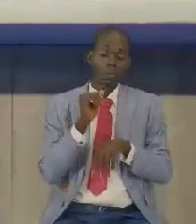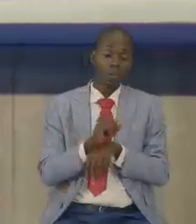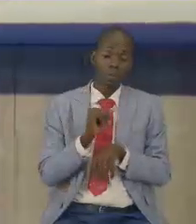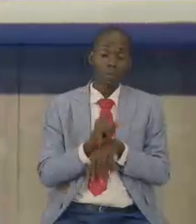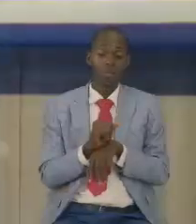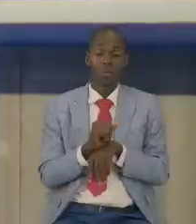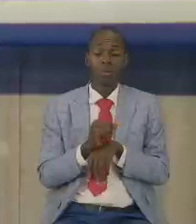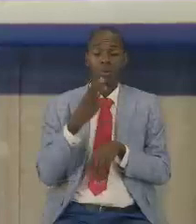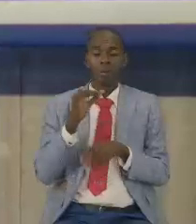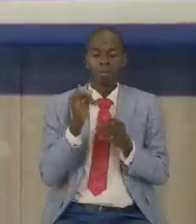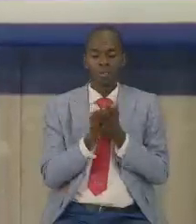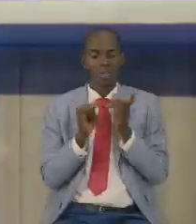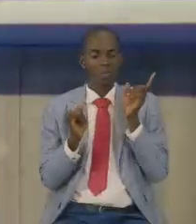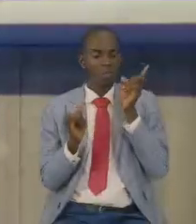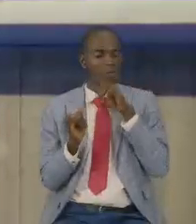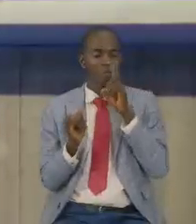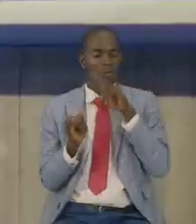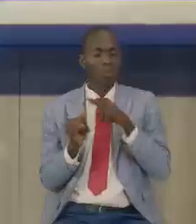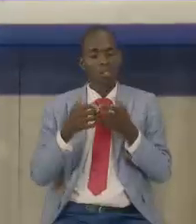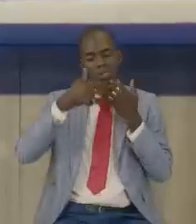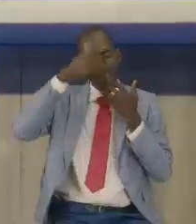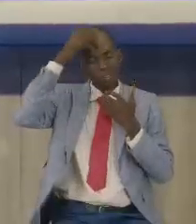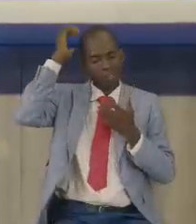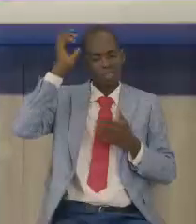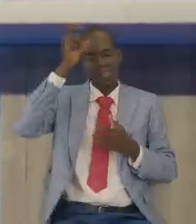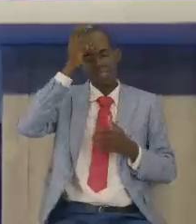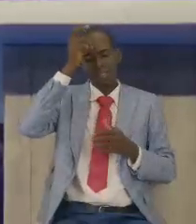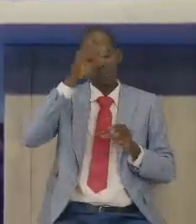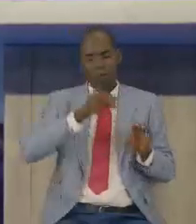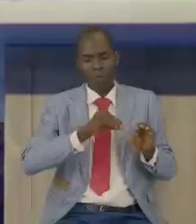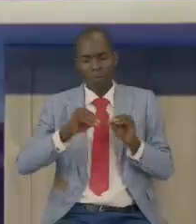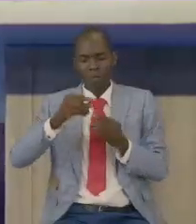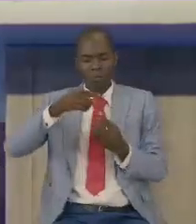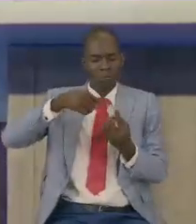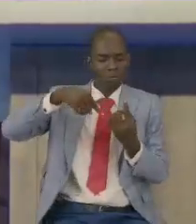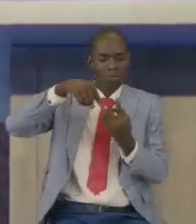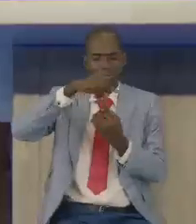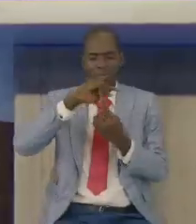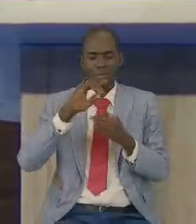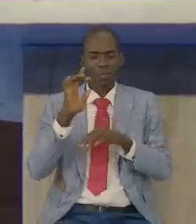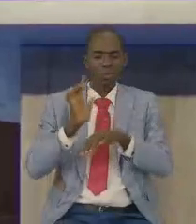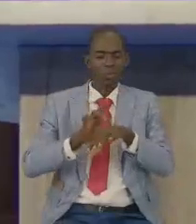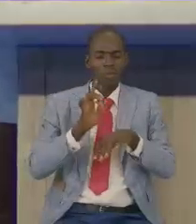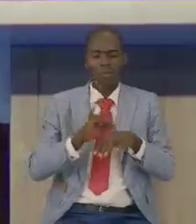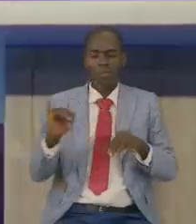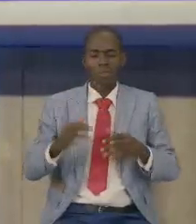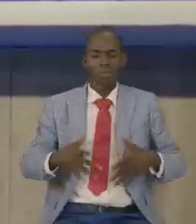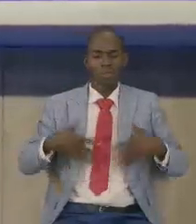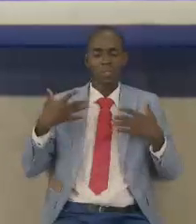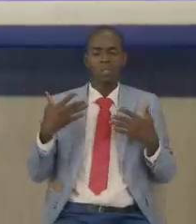going about tormenting lives, harassing lives, bringing curses upon lives.